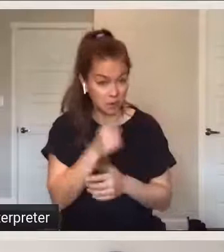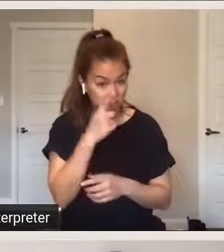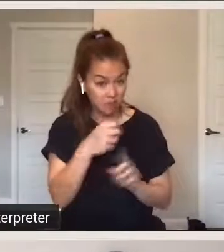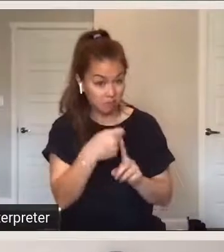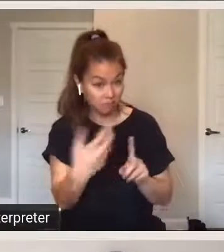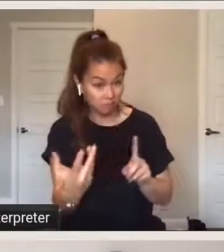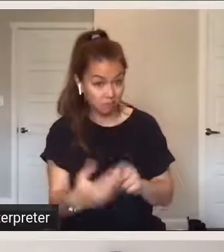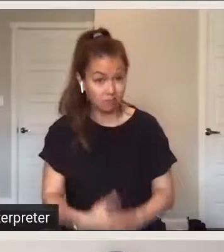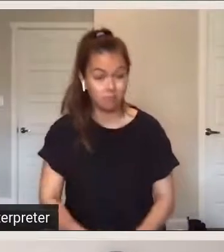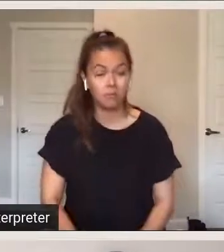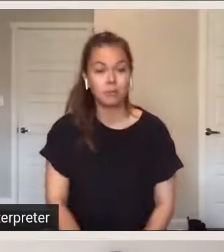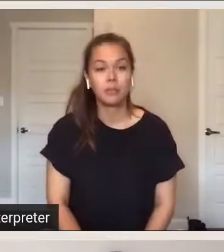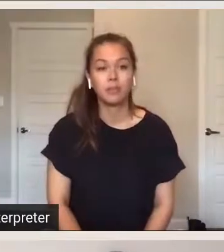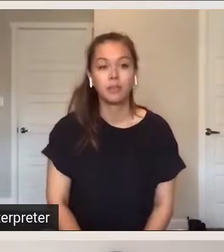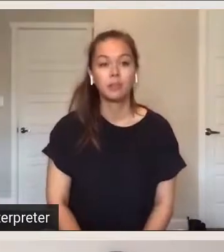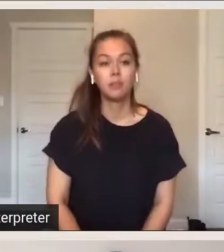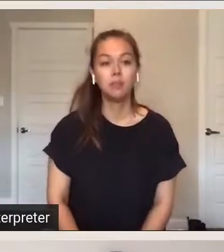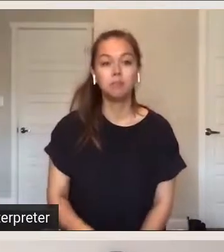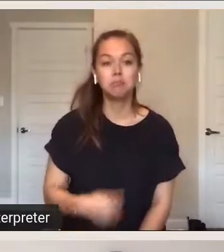I guess I'll start.